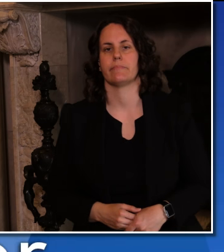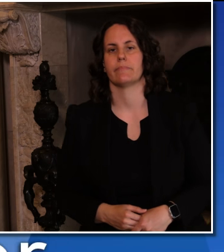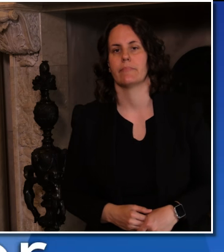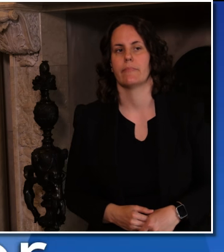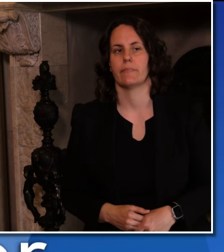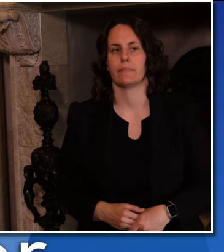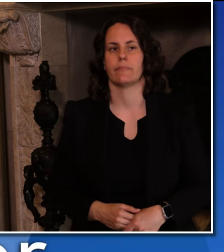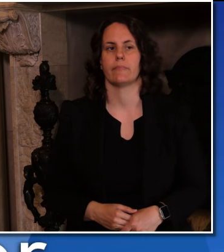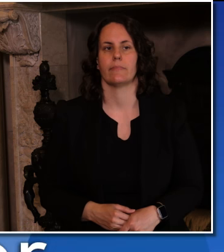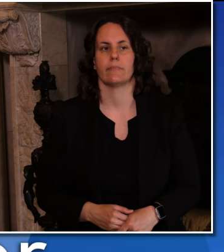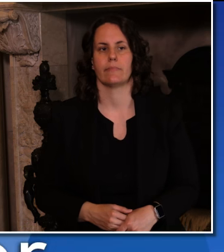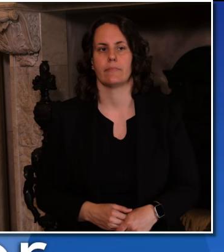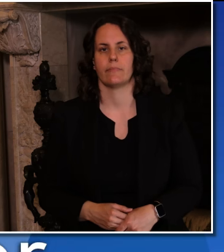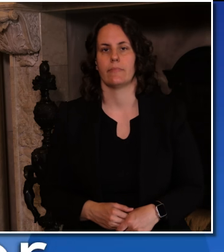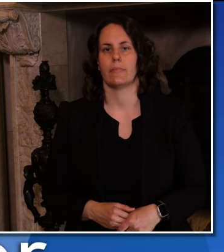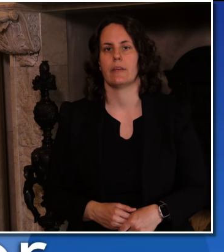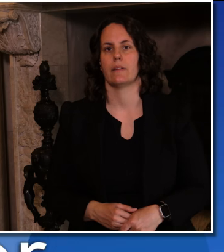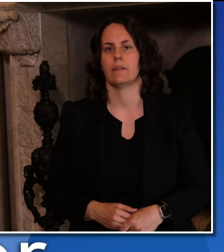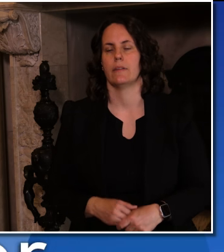WISC.